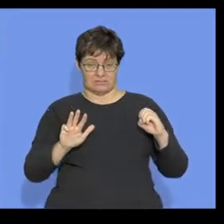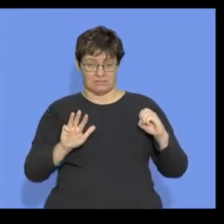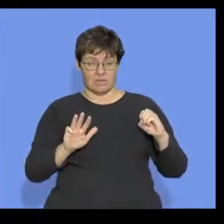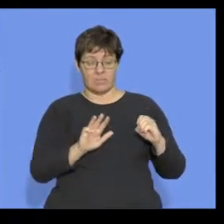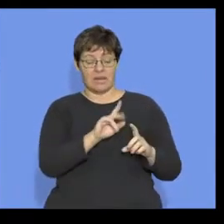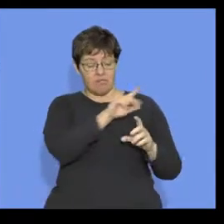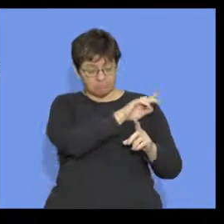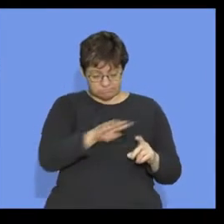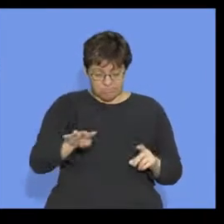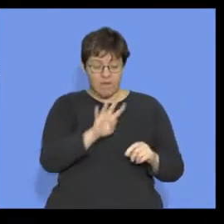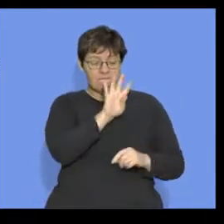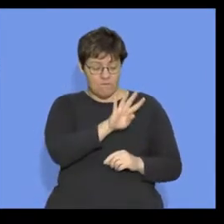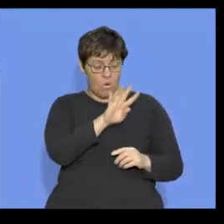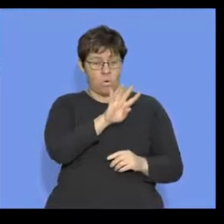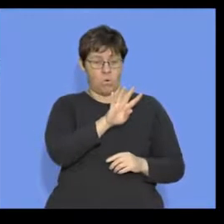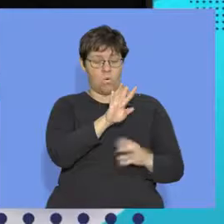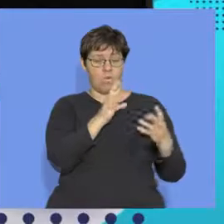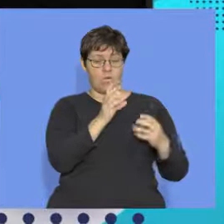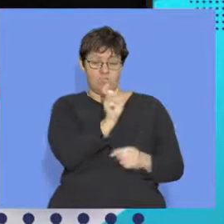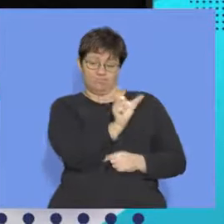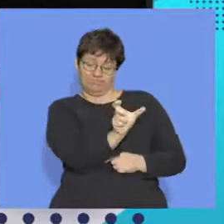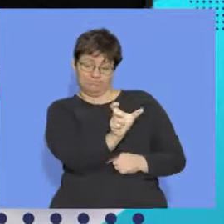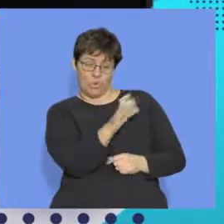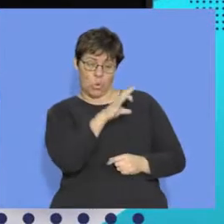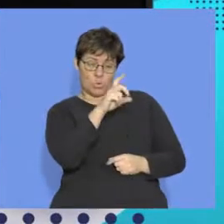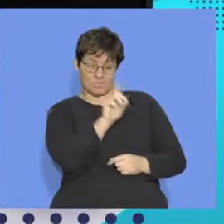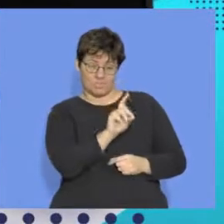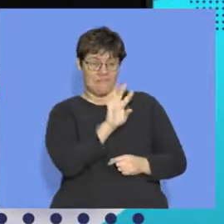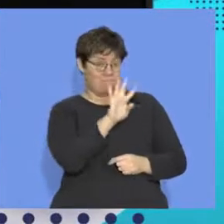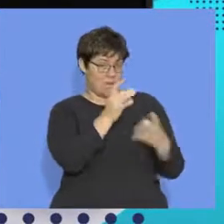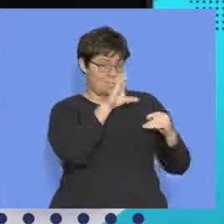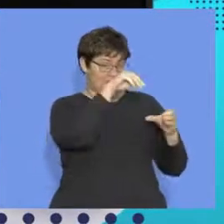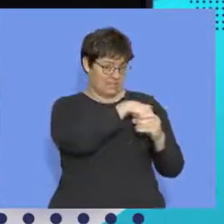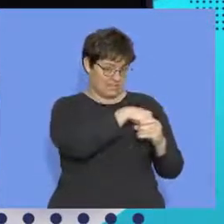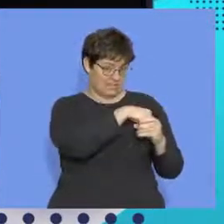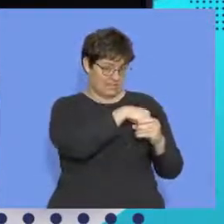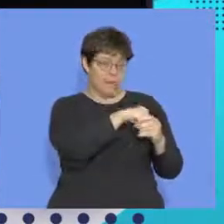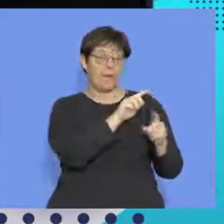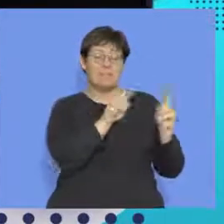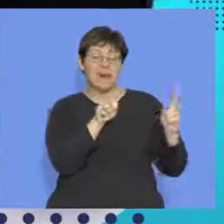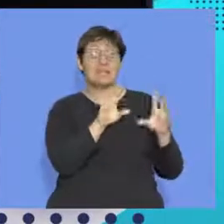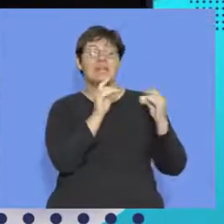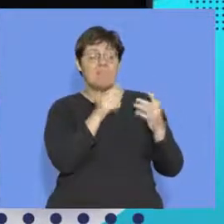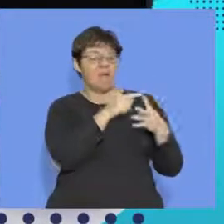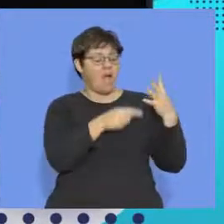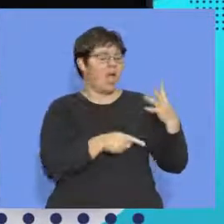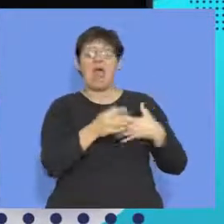talking about a PIN, which is 4-digit, okay, number, but those digits are chosen